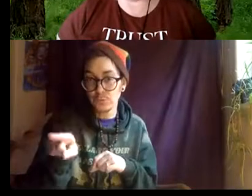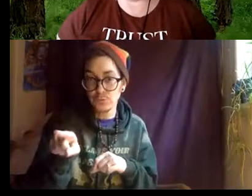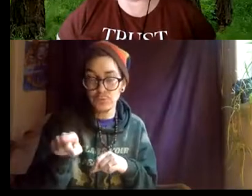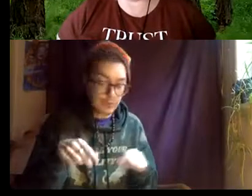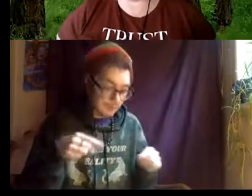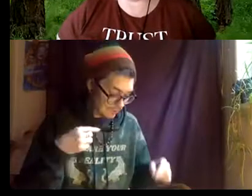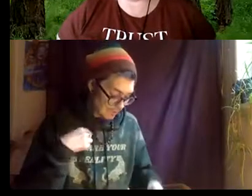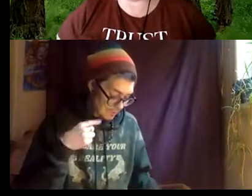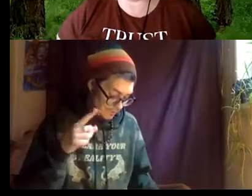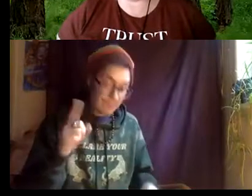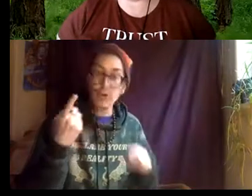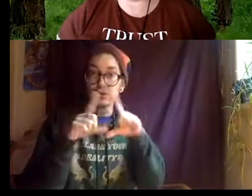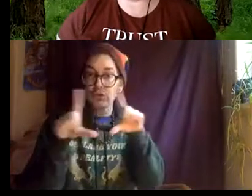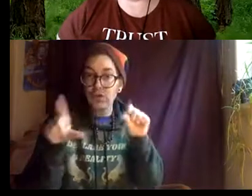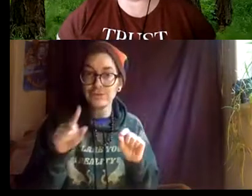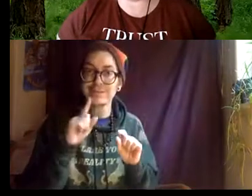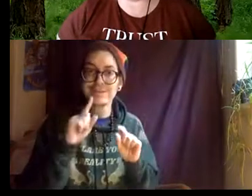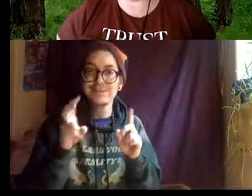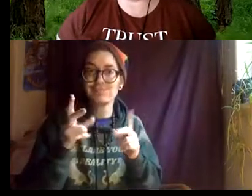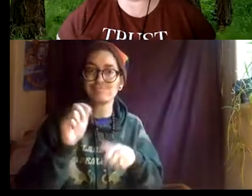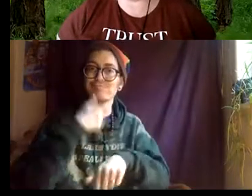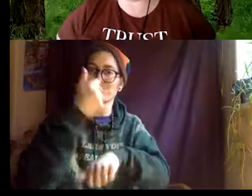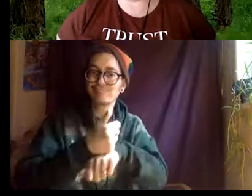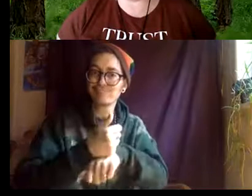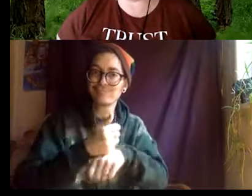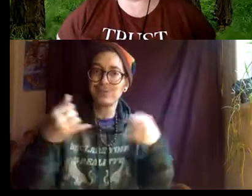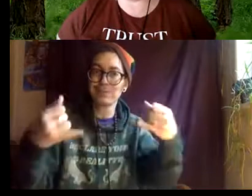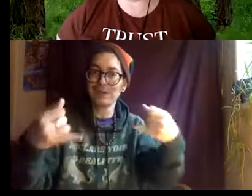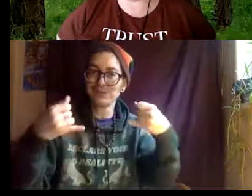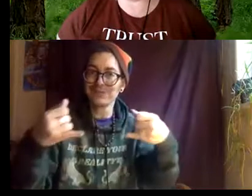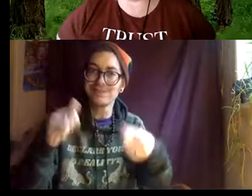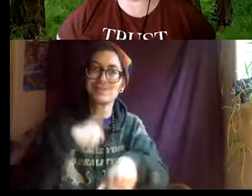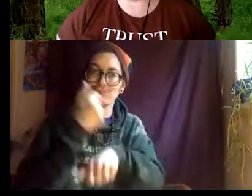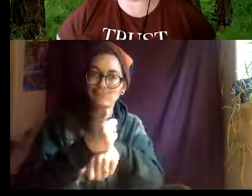I too drew a few cards for you. So the first card was